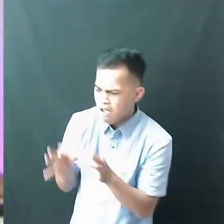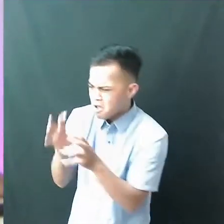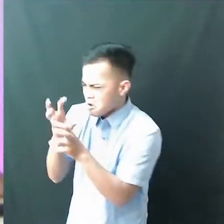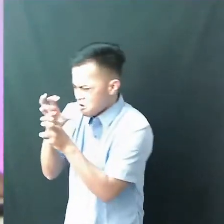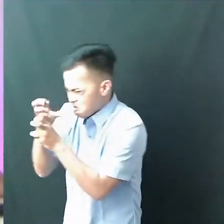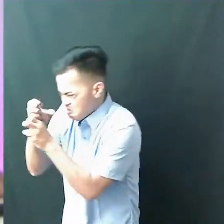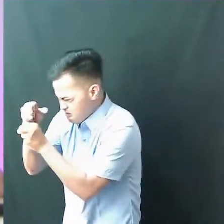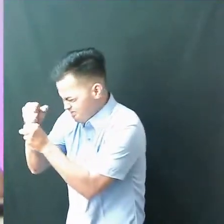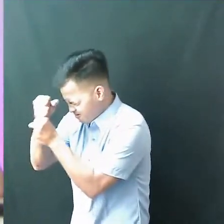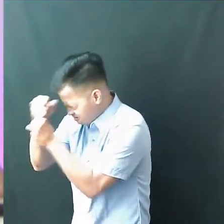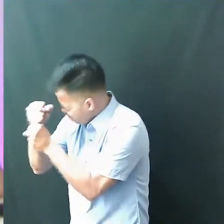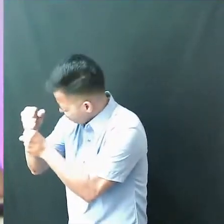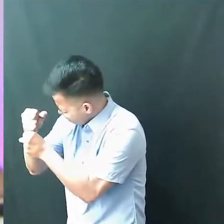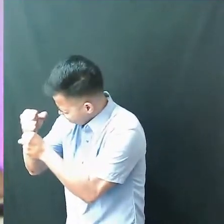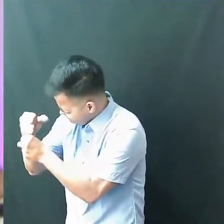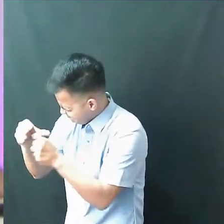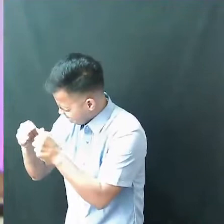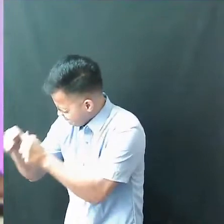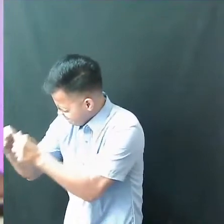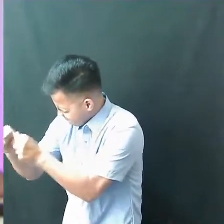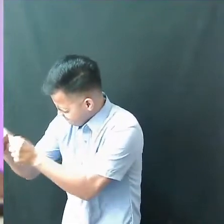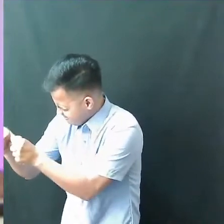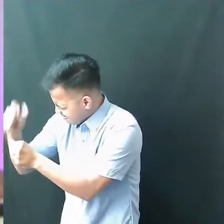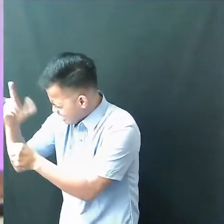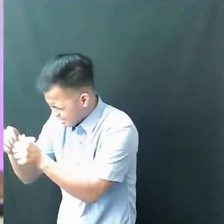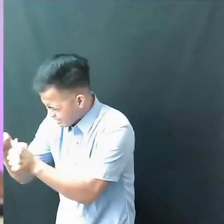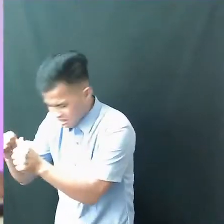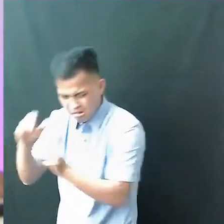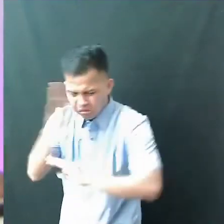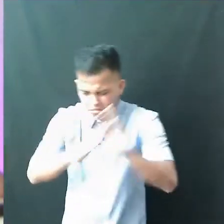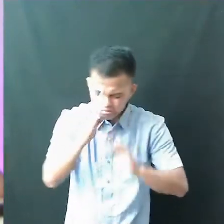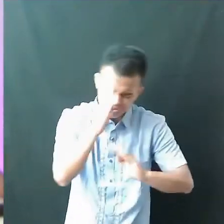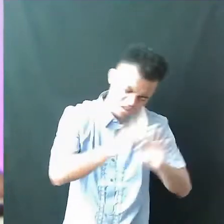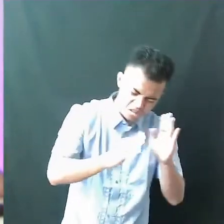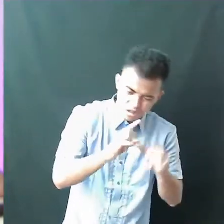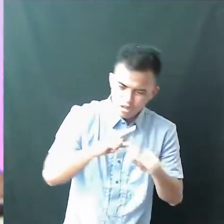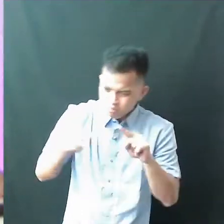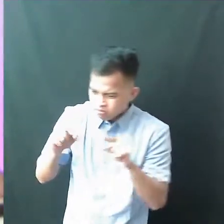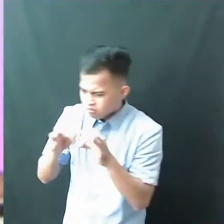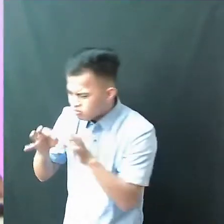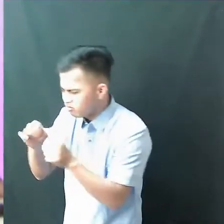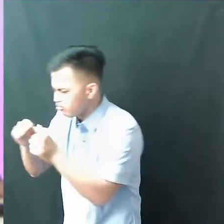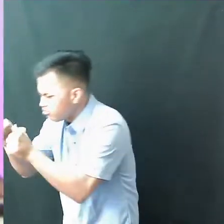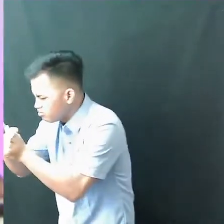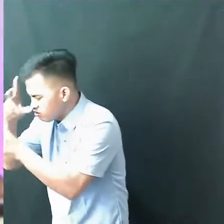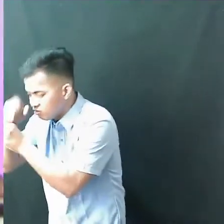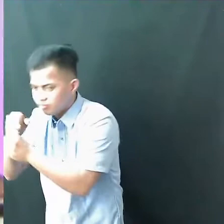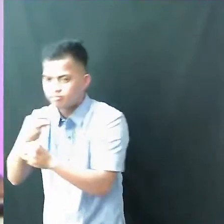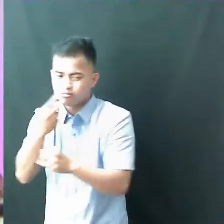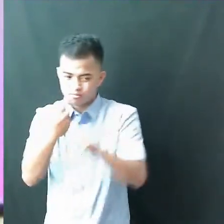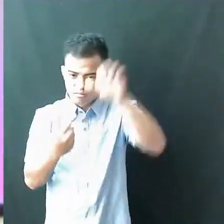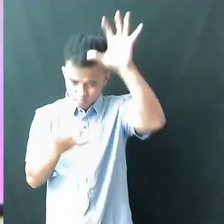bit discouraged, a little bit depressed. But God spoke to you to hold fast. To padayon lang, padayon. Pastor, gets me. God spoke to me. Please pray